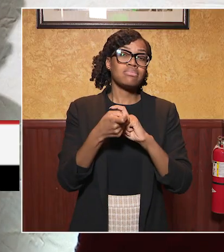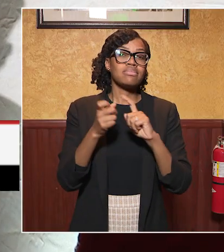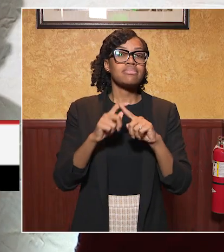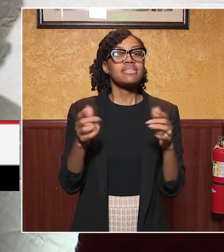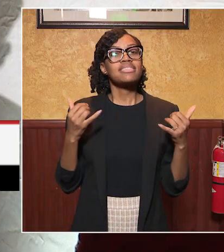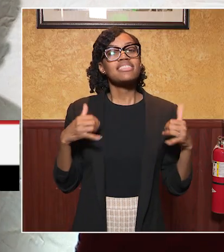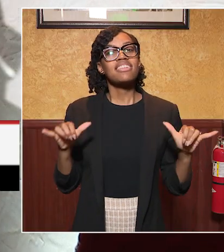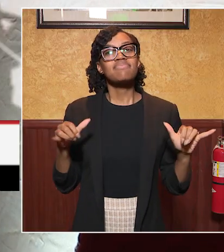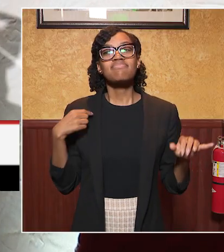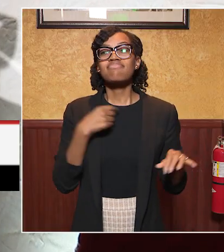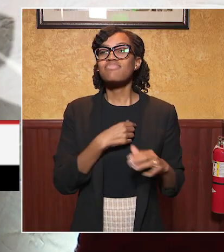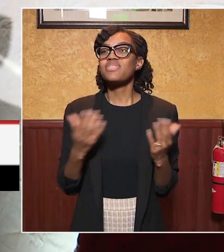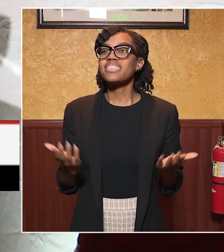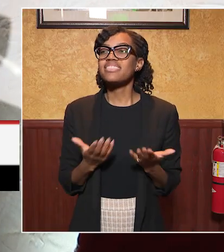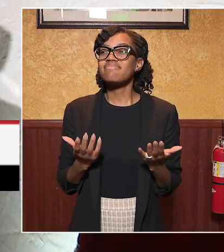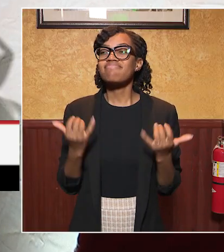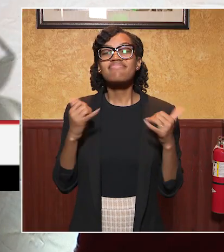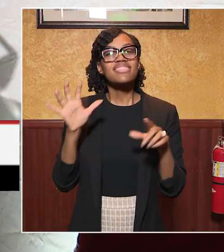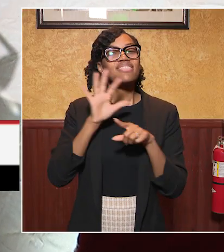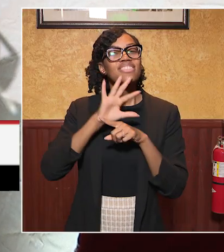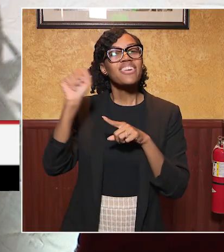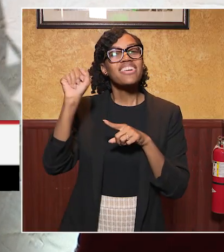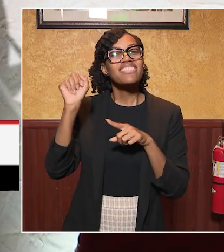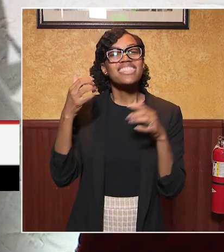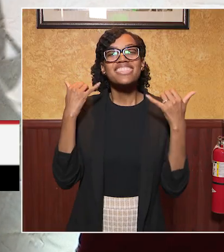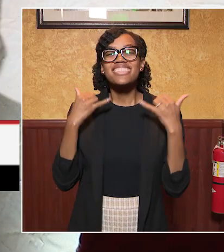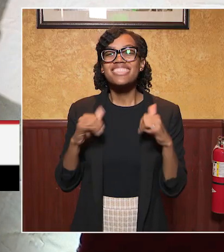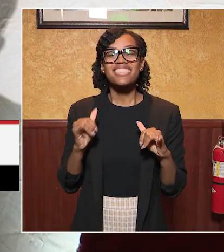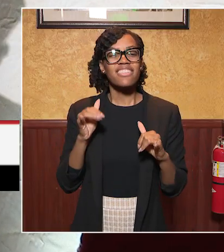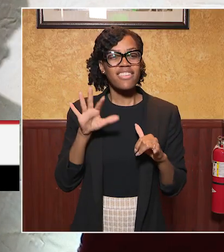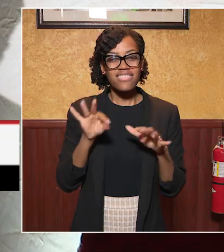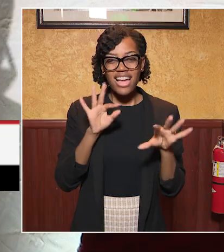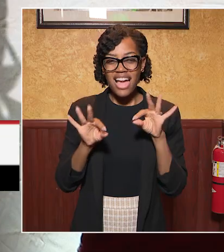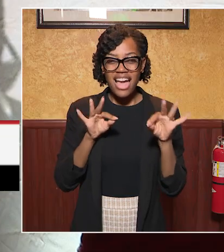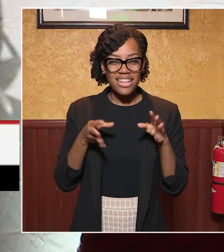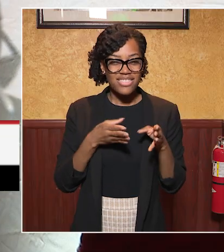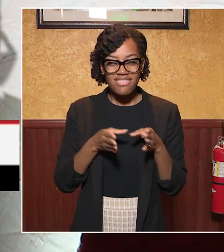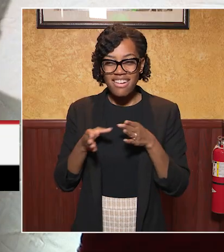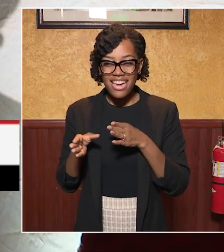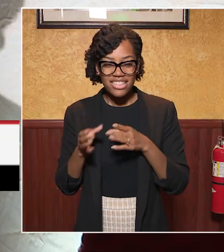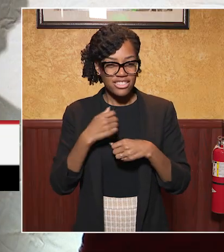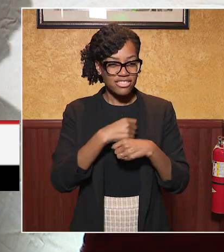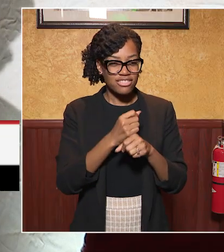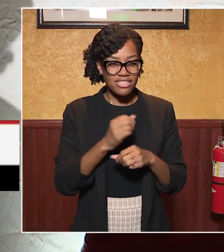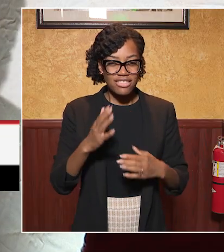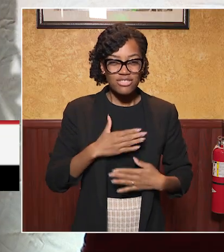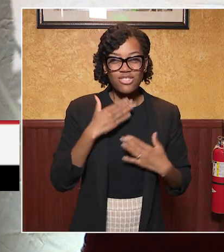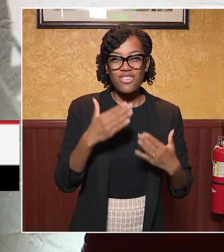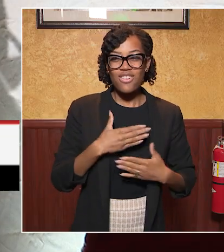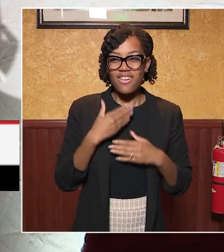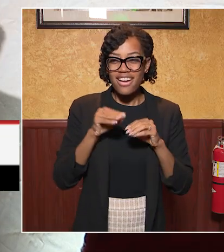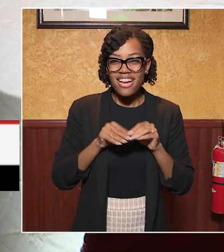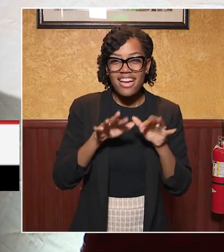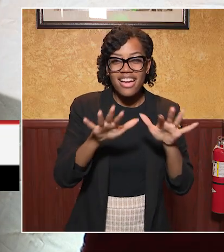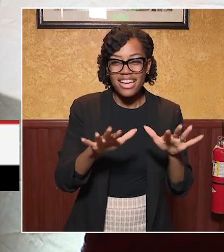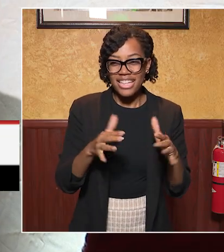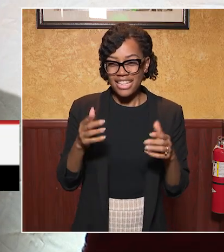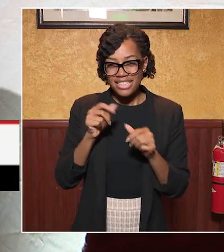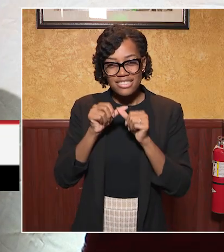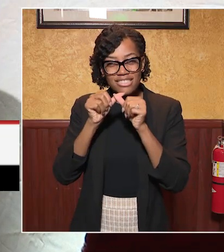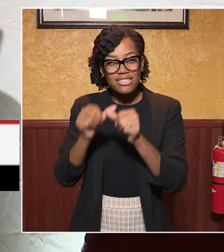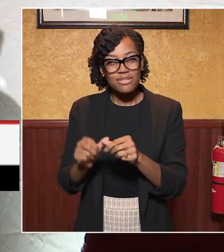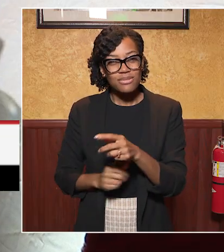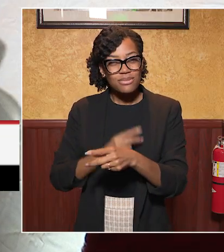standing, still thriving, still finding ways to create joy, to keep showing up, and to